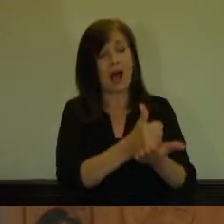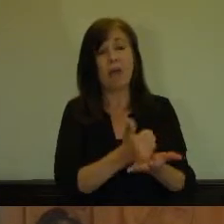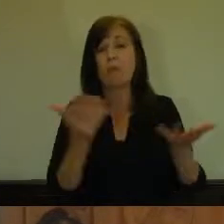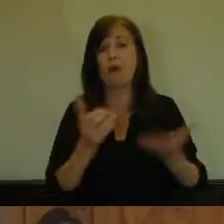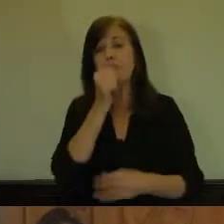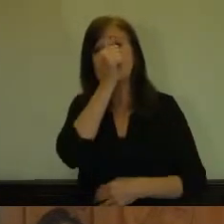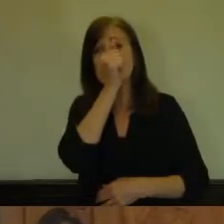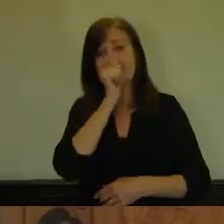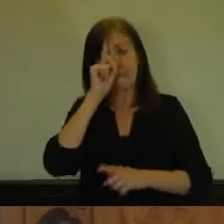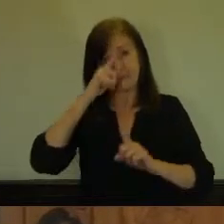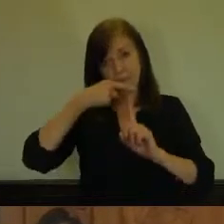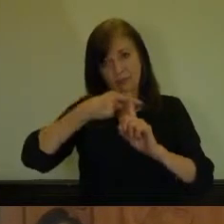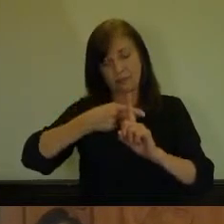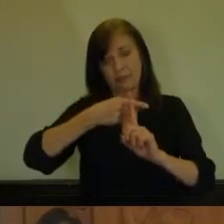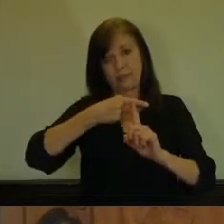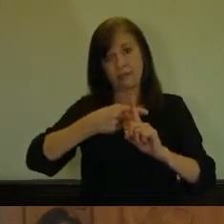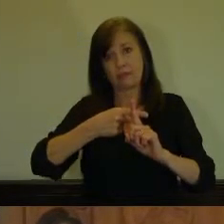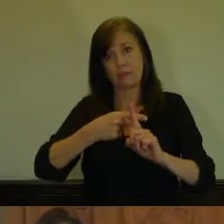hold on.